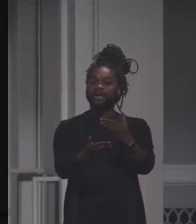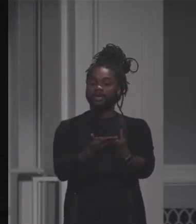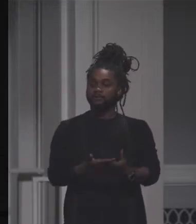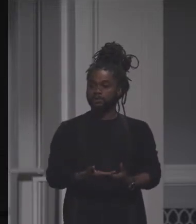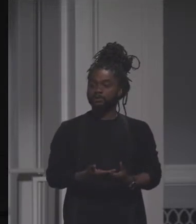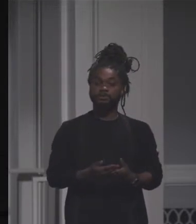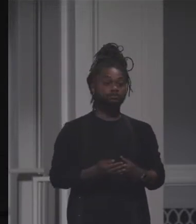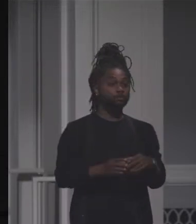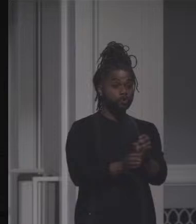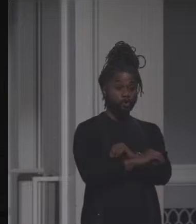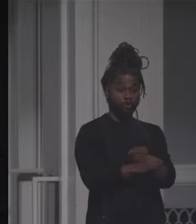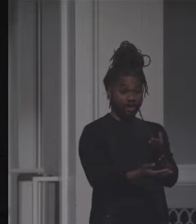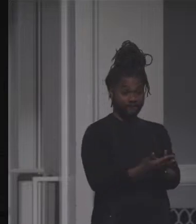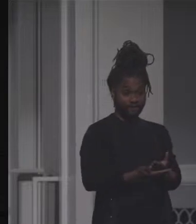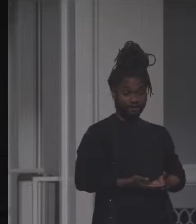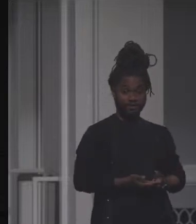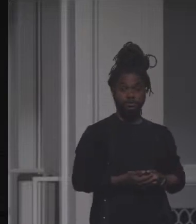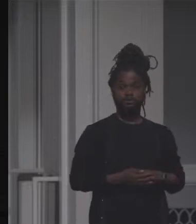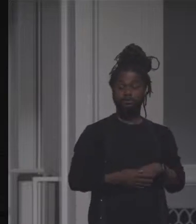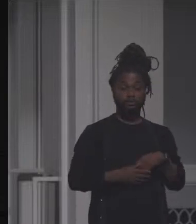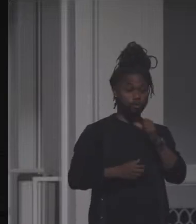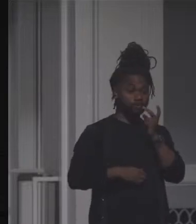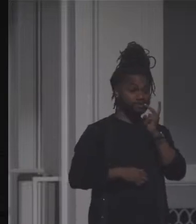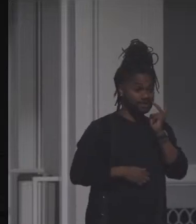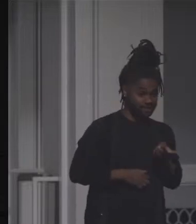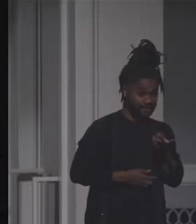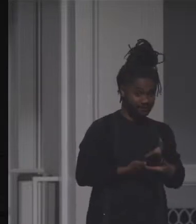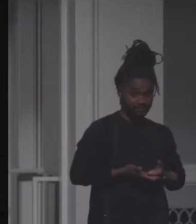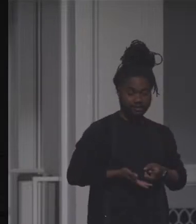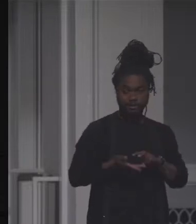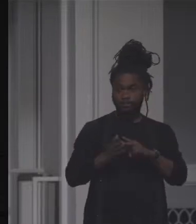absence of evidence is not evidence of absence.